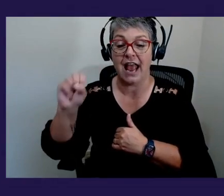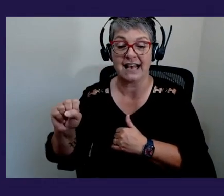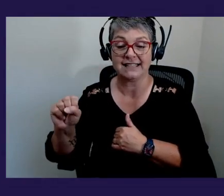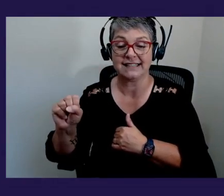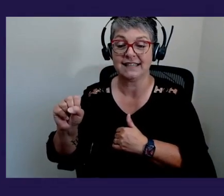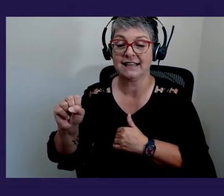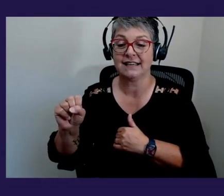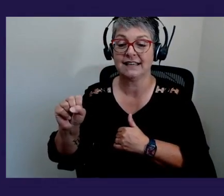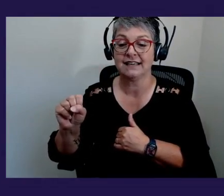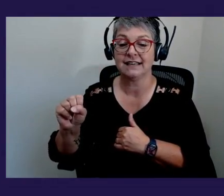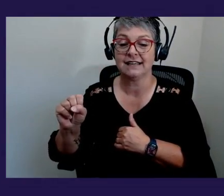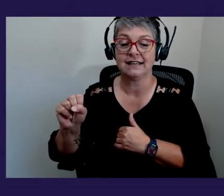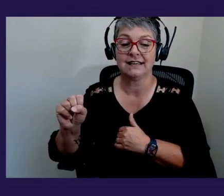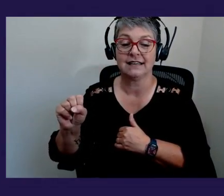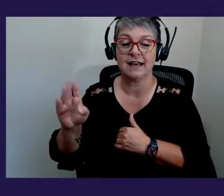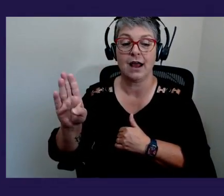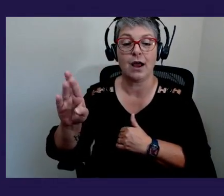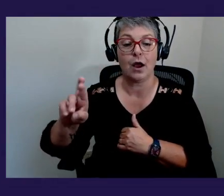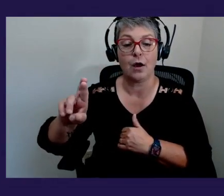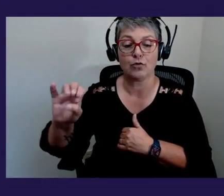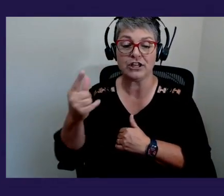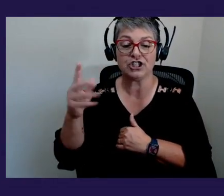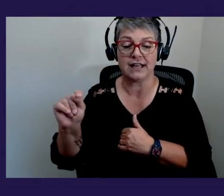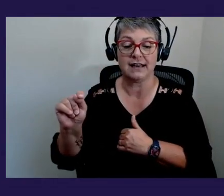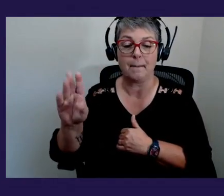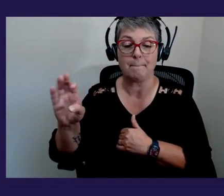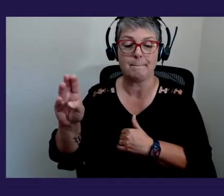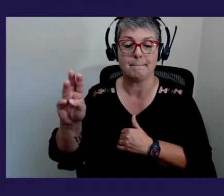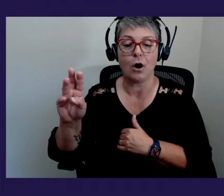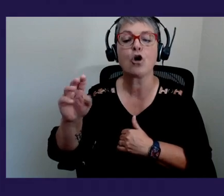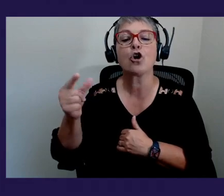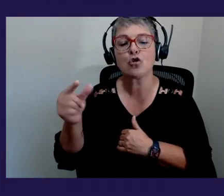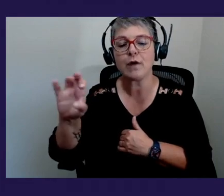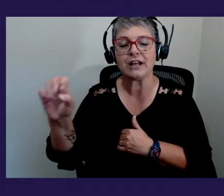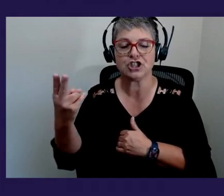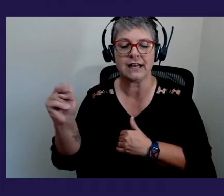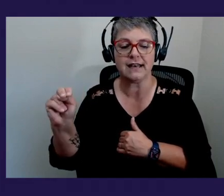on interventions at the institutional and structural level. So welcome, Gretchen.